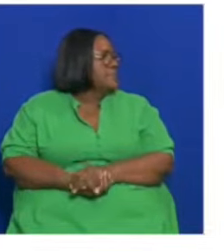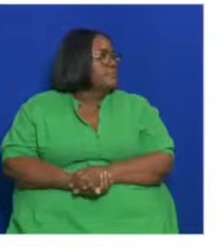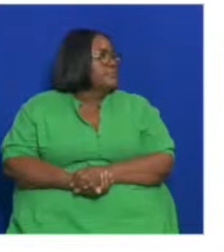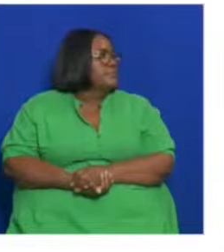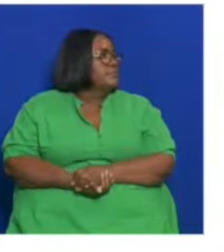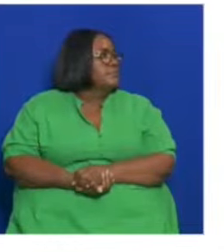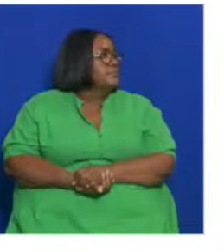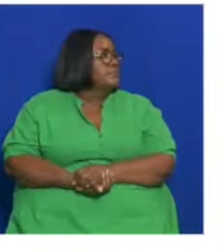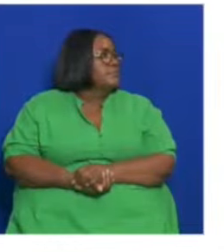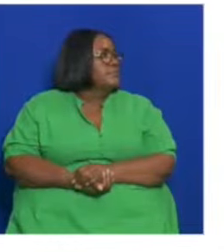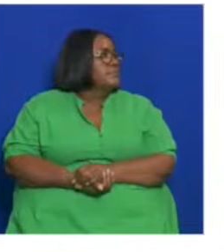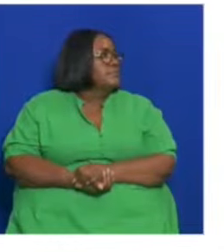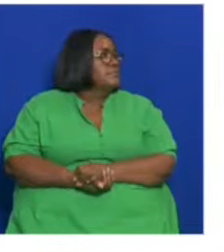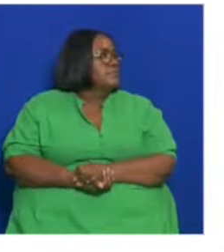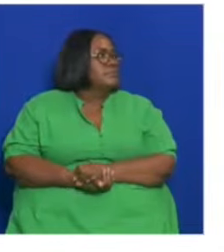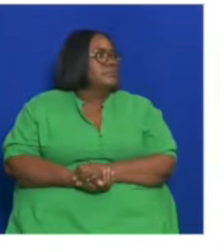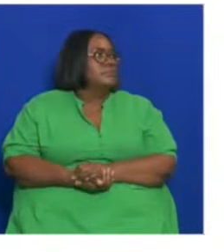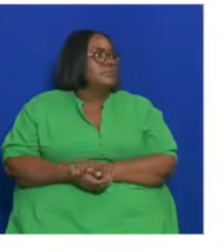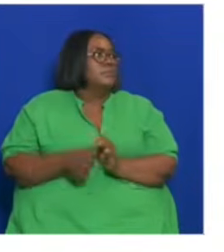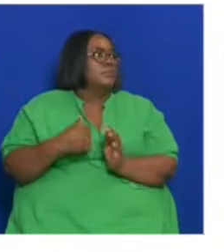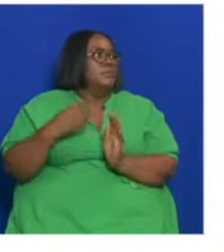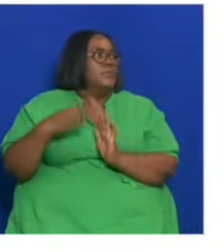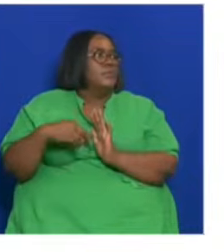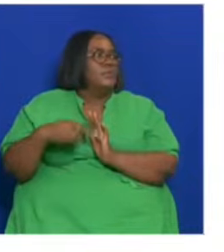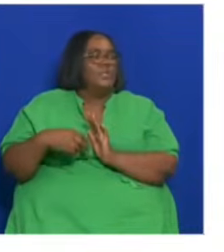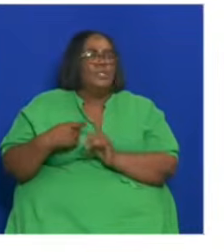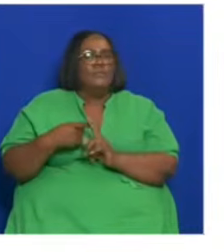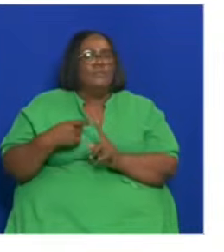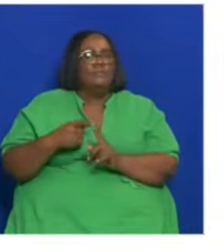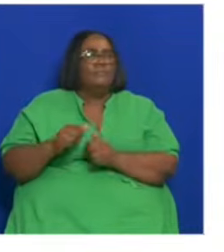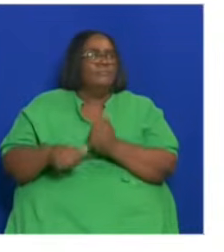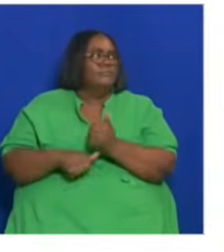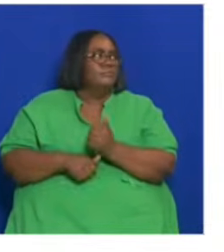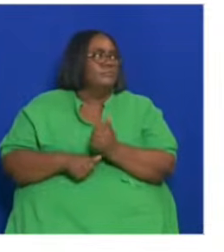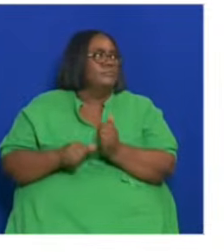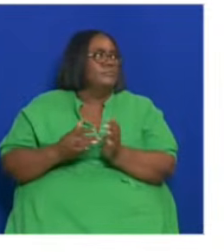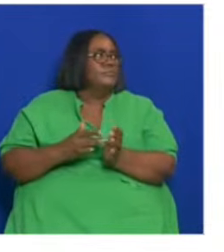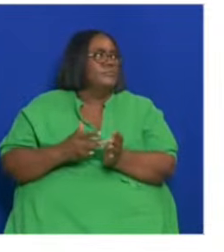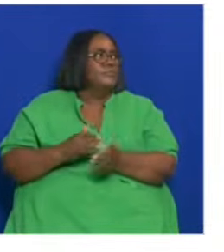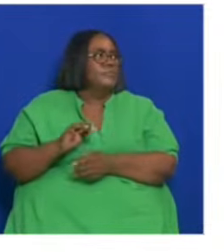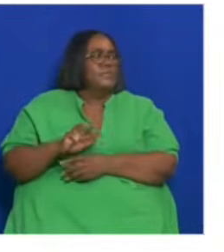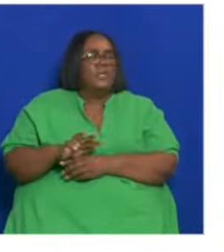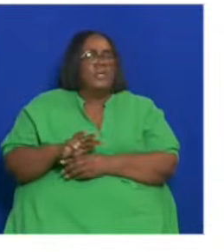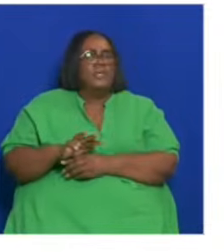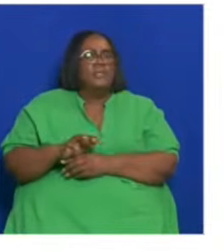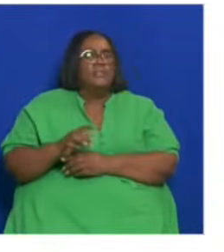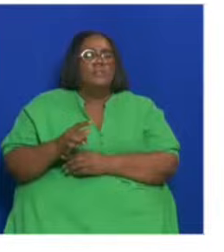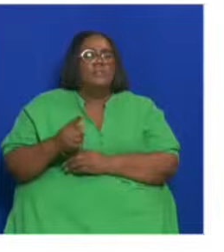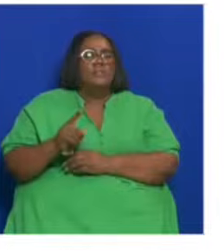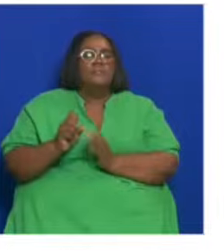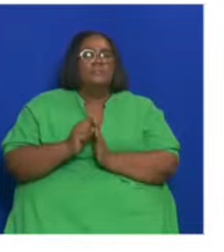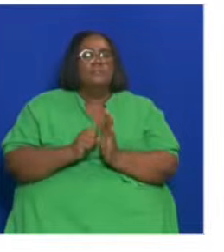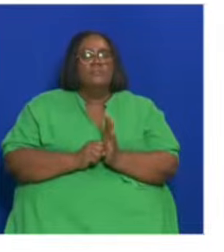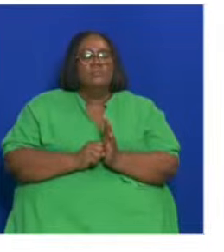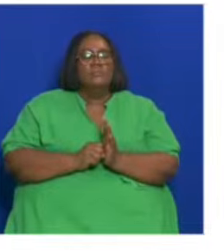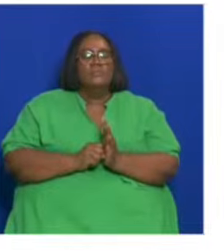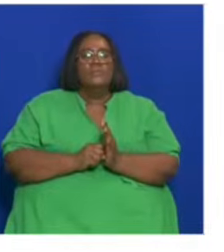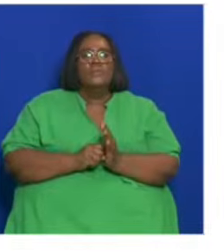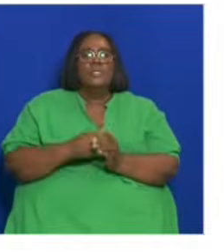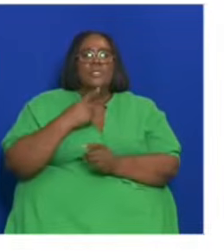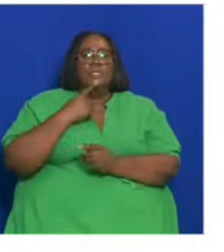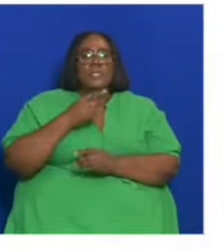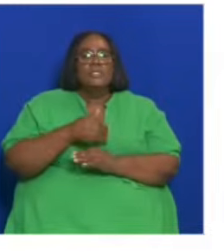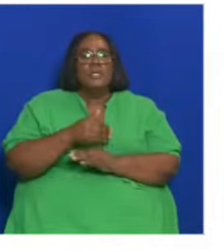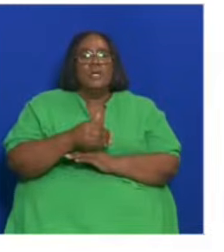I'll just read from the supplementary, which is page 9 of her supplementary statement. She says, after she set out